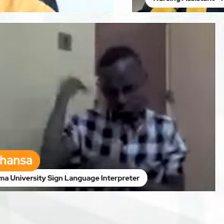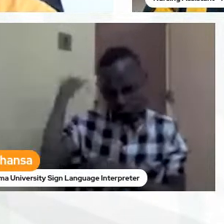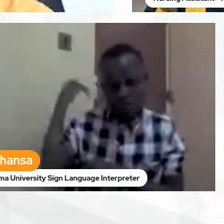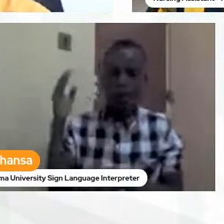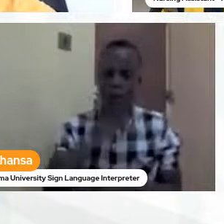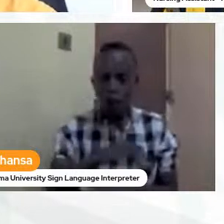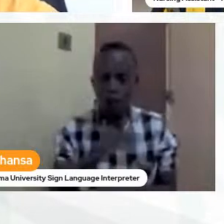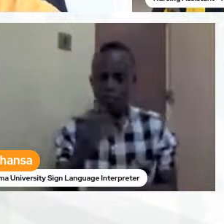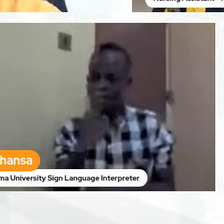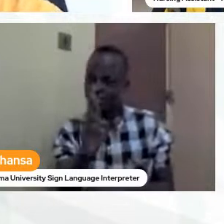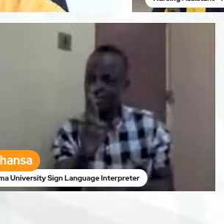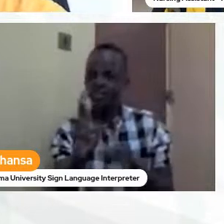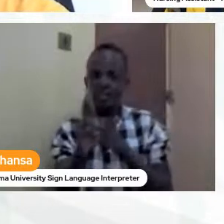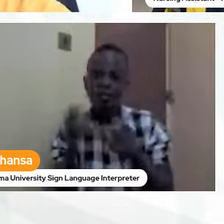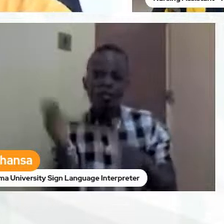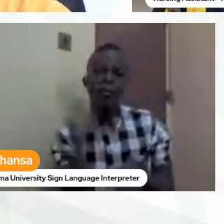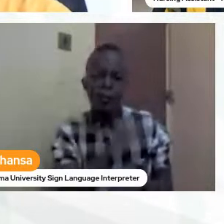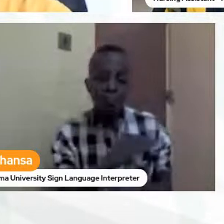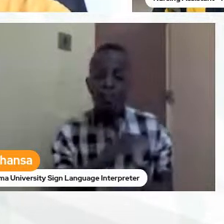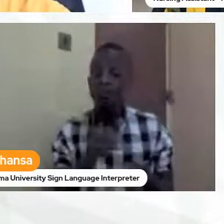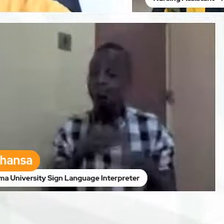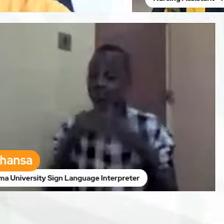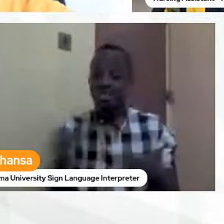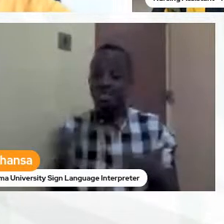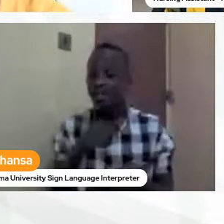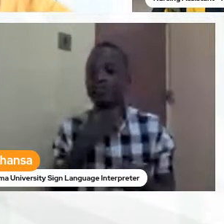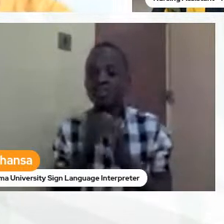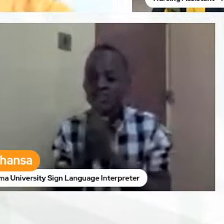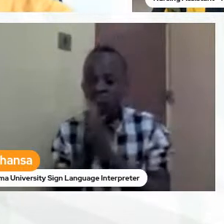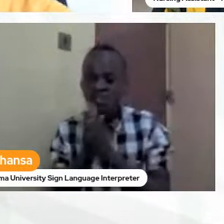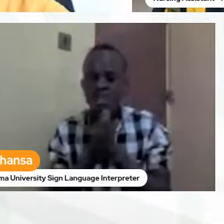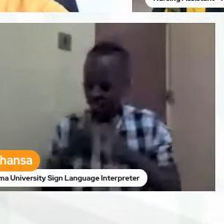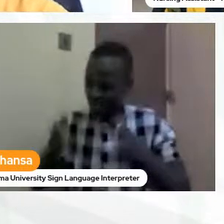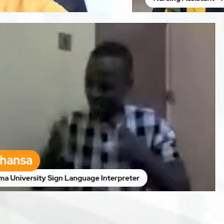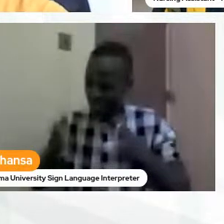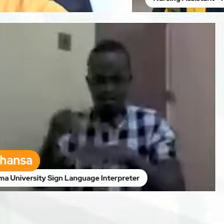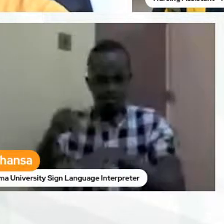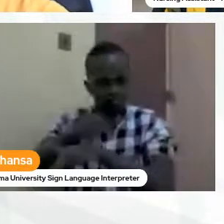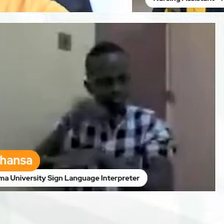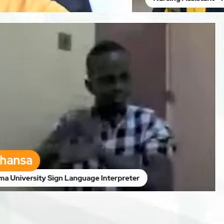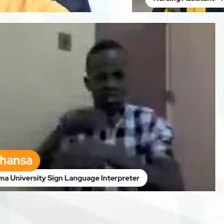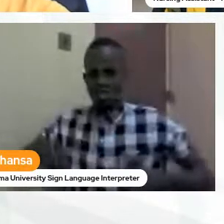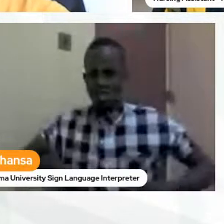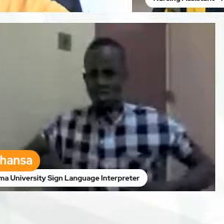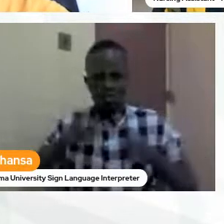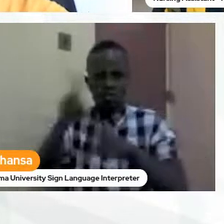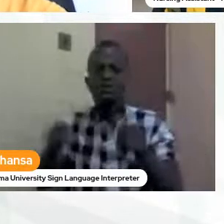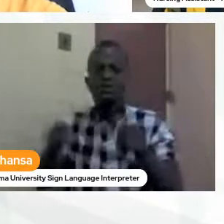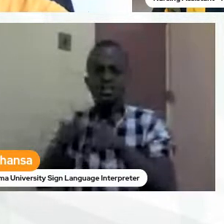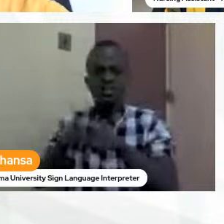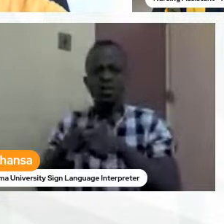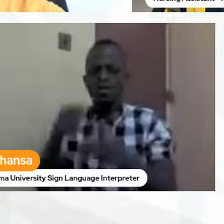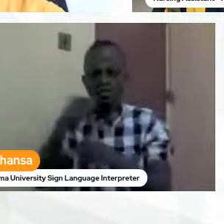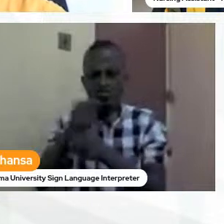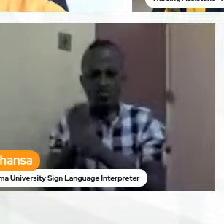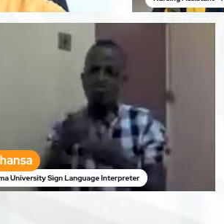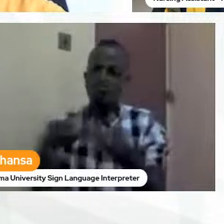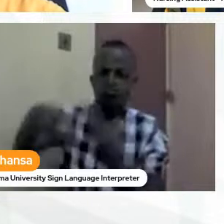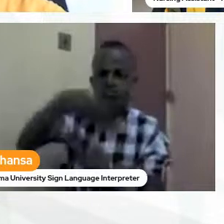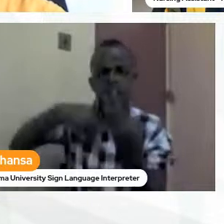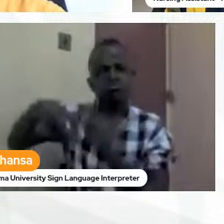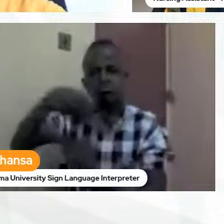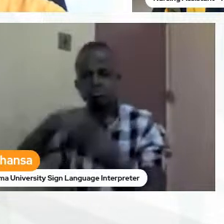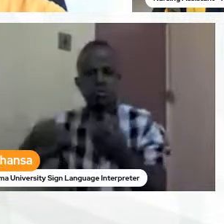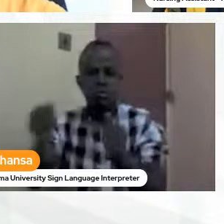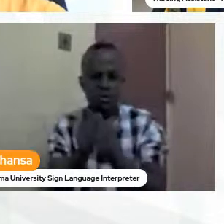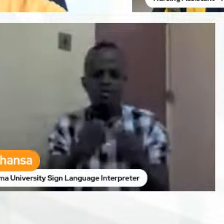unique initiative that allows young people or the adolescents to interface with people that are providing services, the